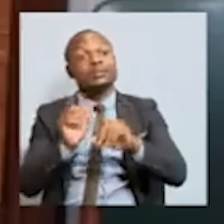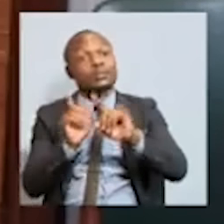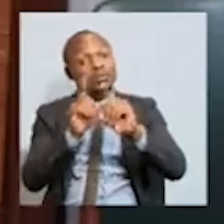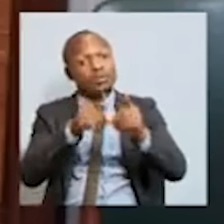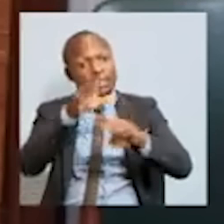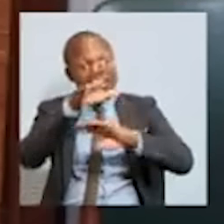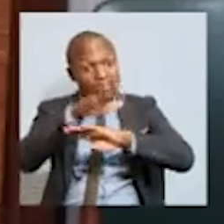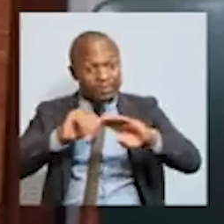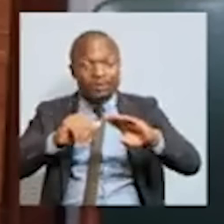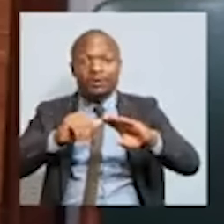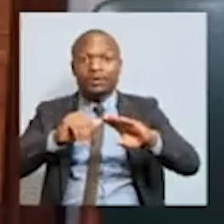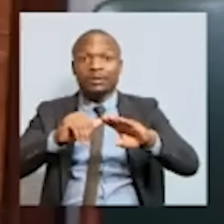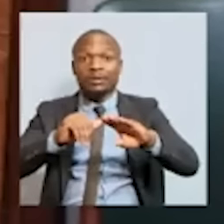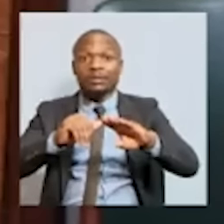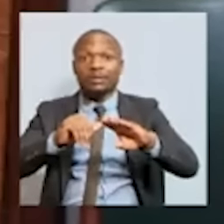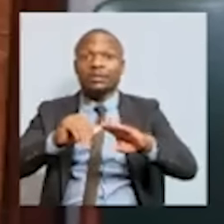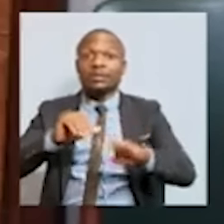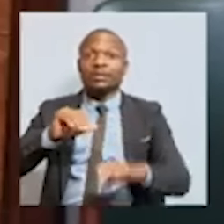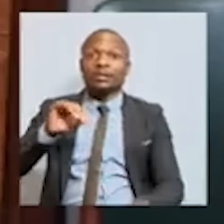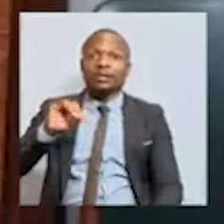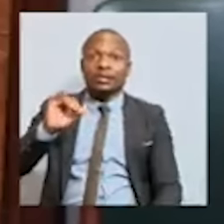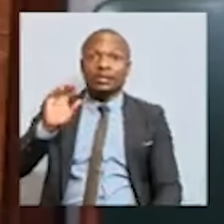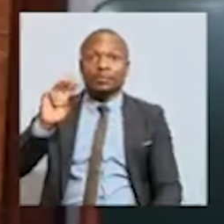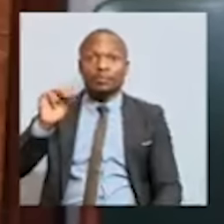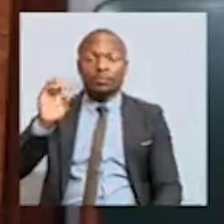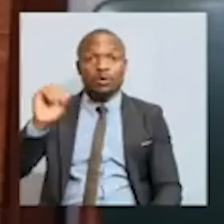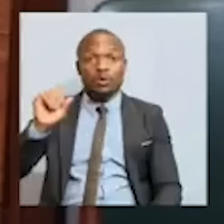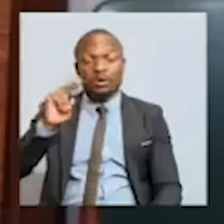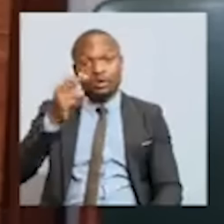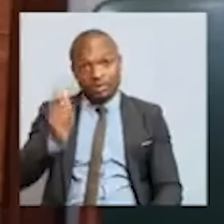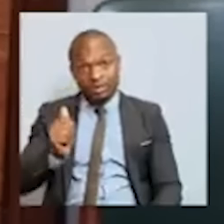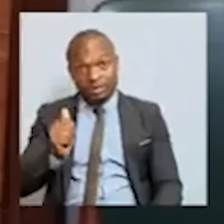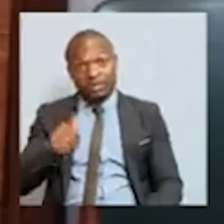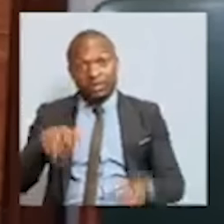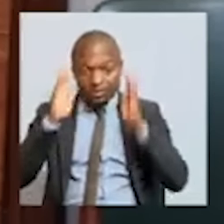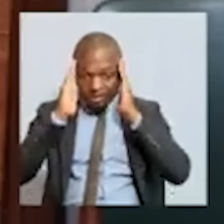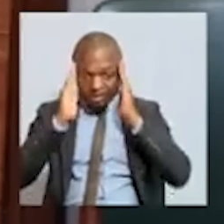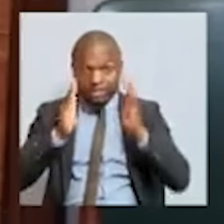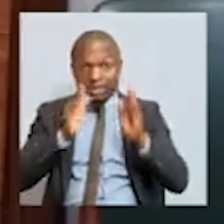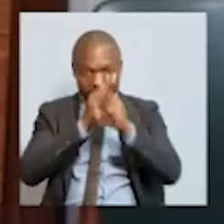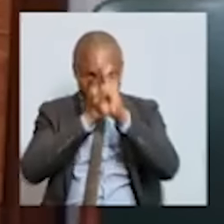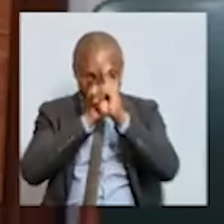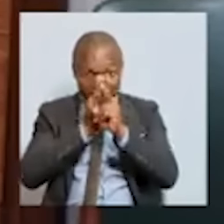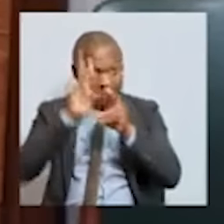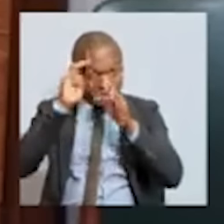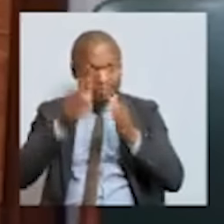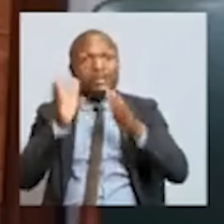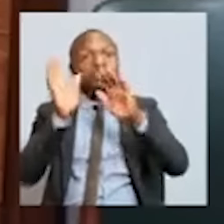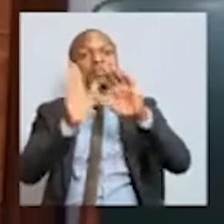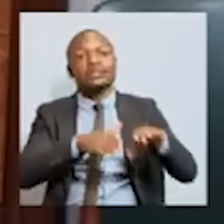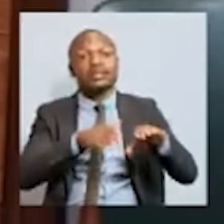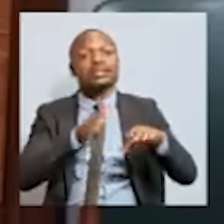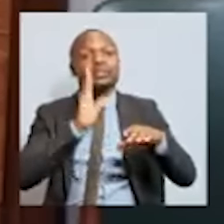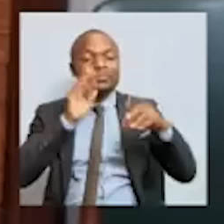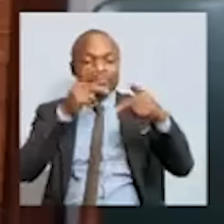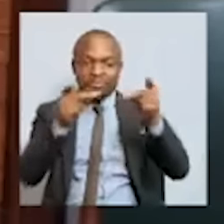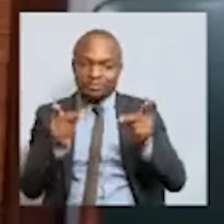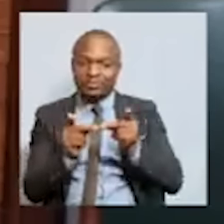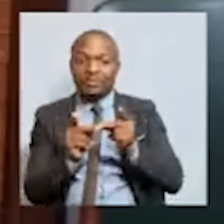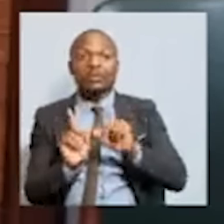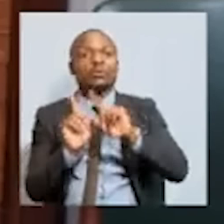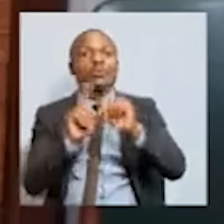called Mr. H. Himoya to attend to Honorable M. E. Mposha, MP, while he left the bar and proceeded to